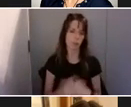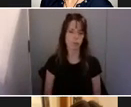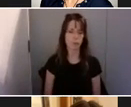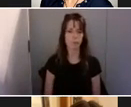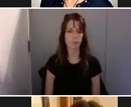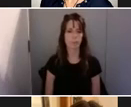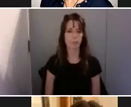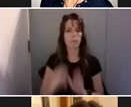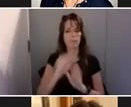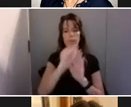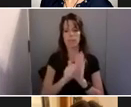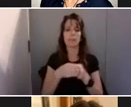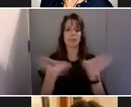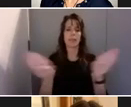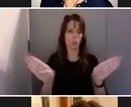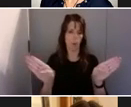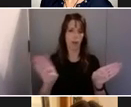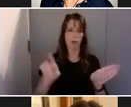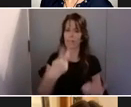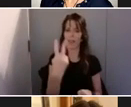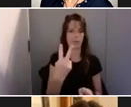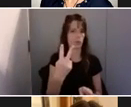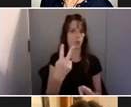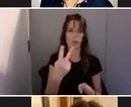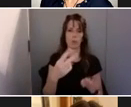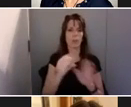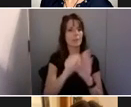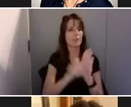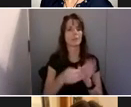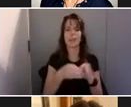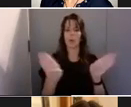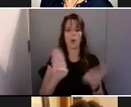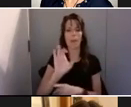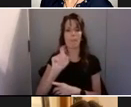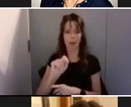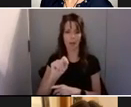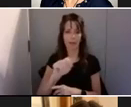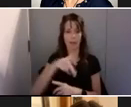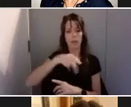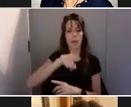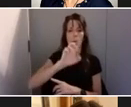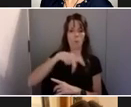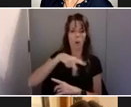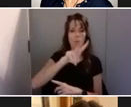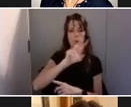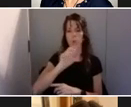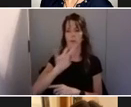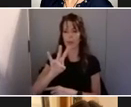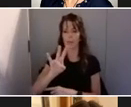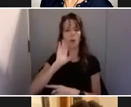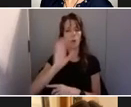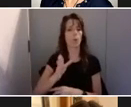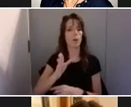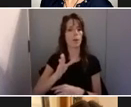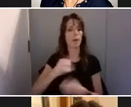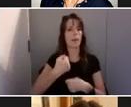Statewide ballot, we only have 2 ballot measures this time. Proposition 207 would legalize